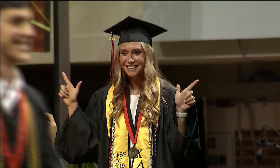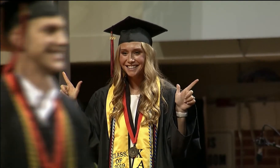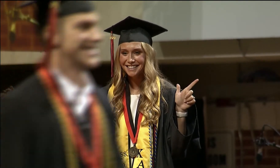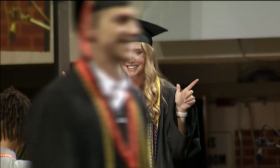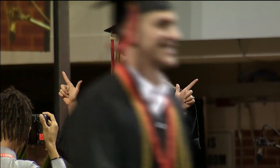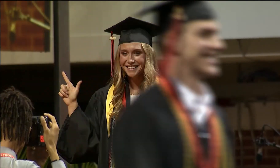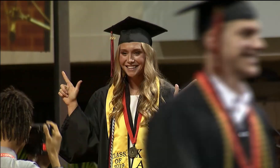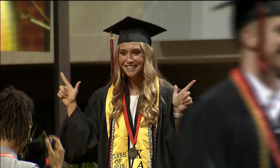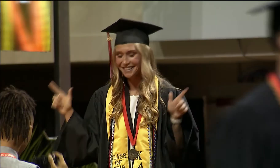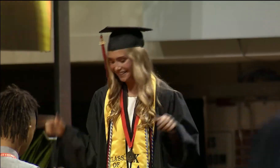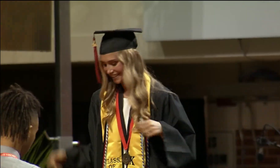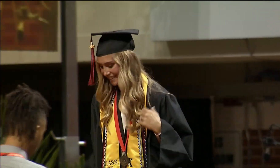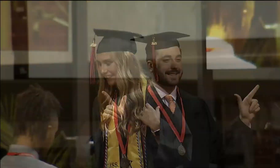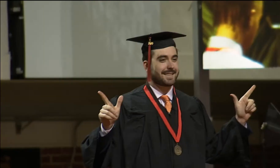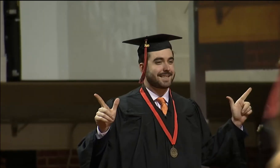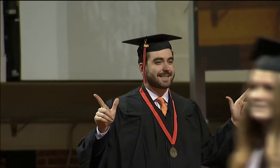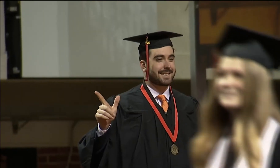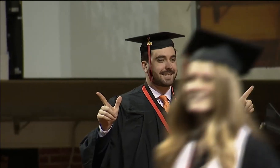Madison Nicole Siebert.